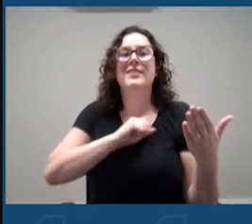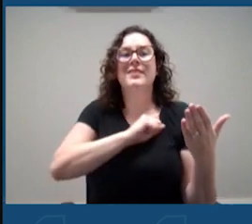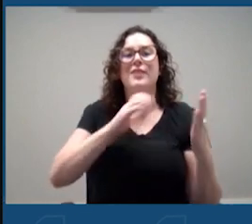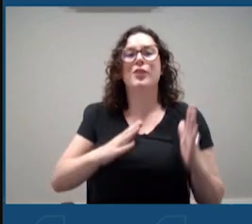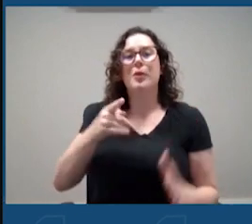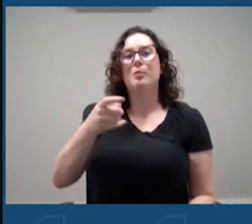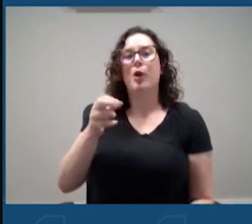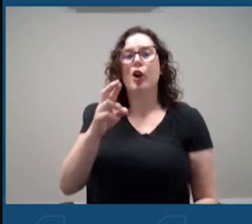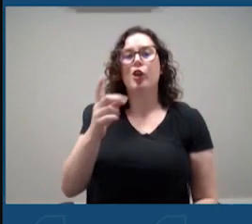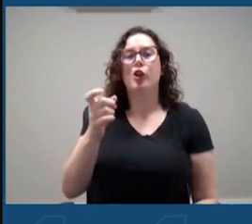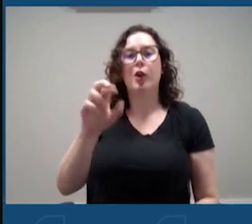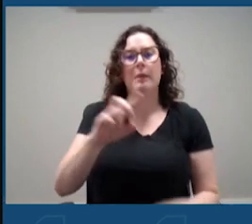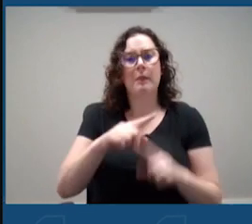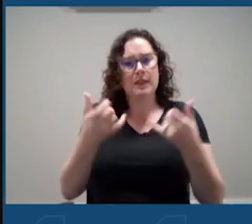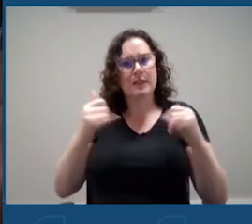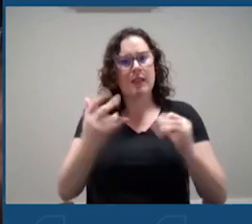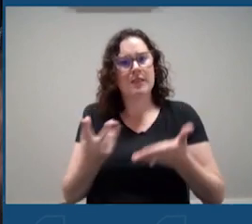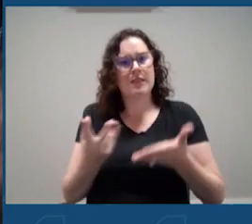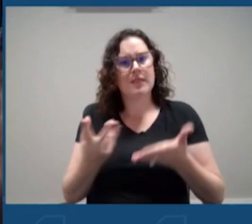and take a bow.